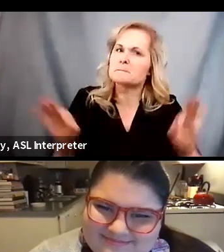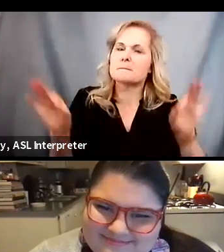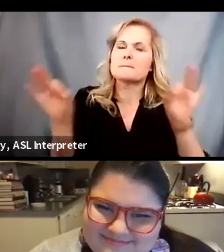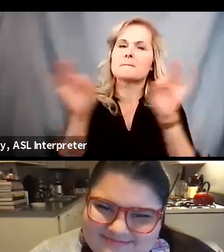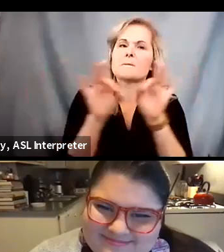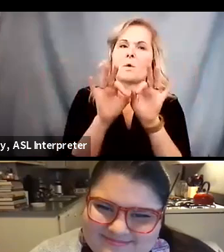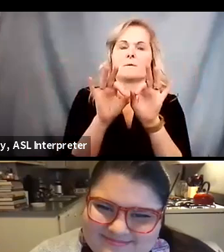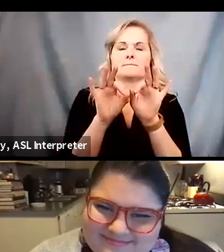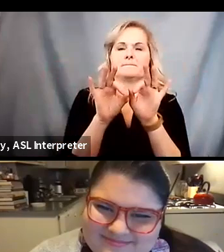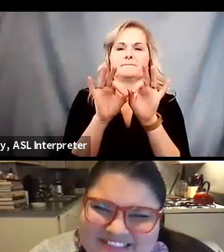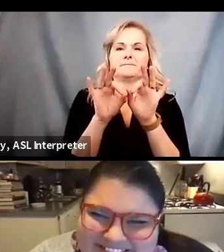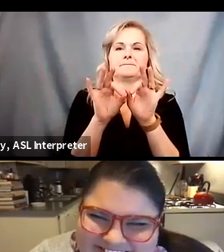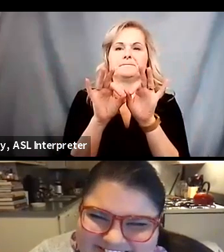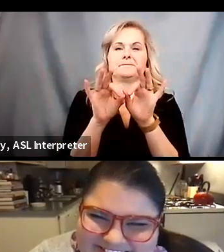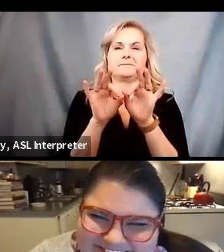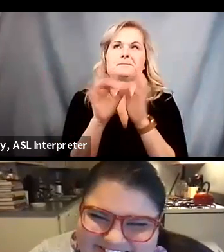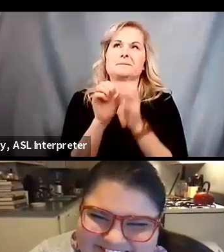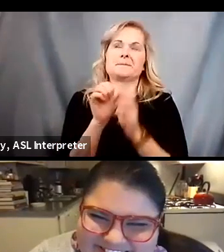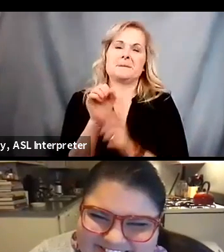That's